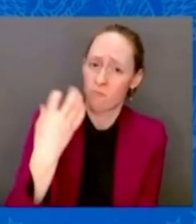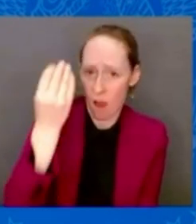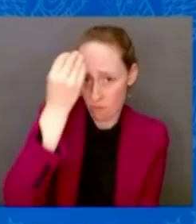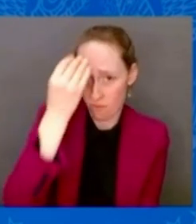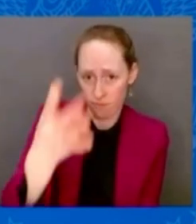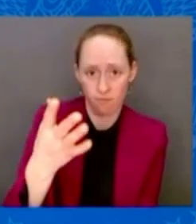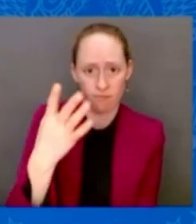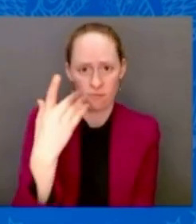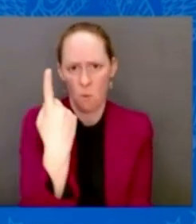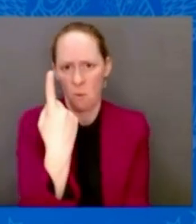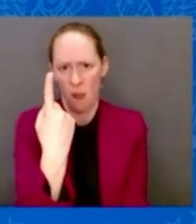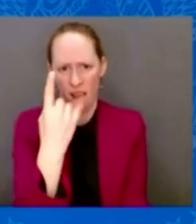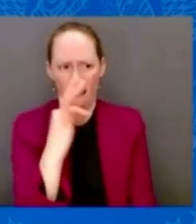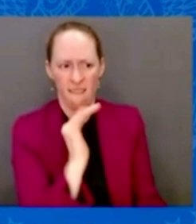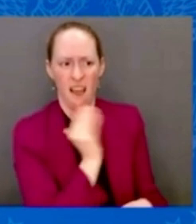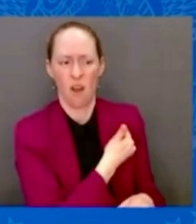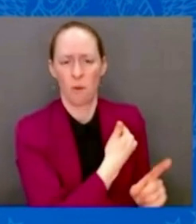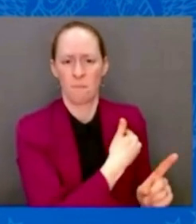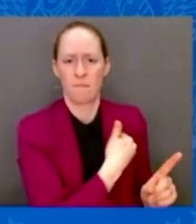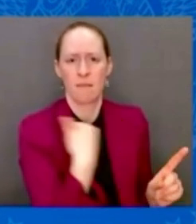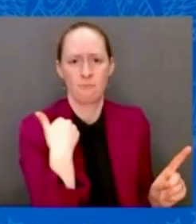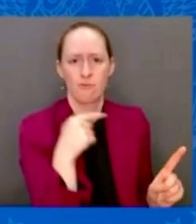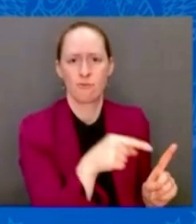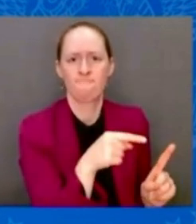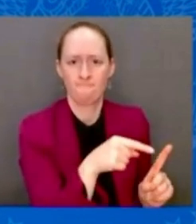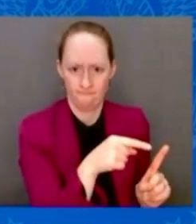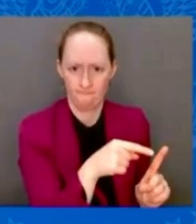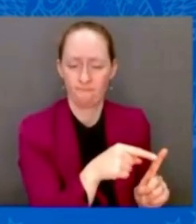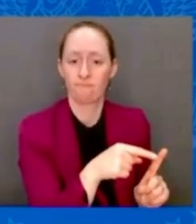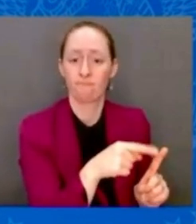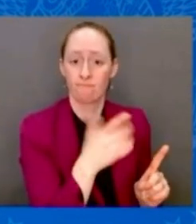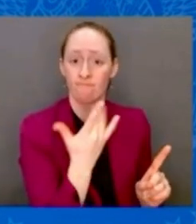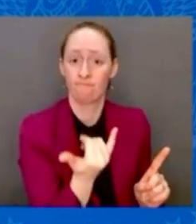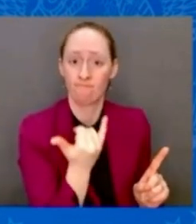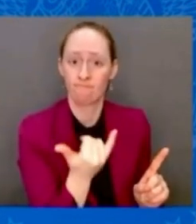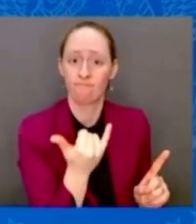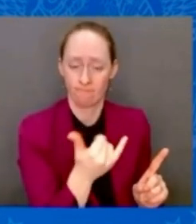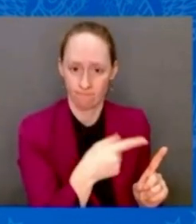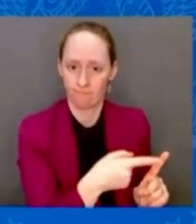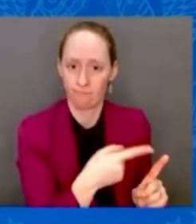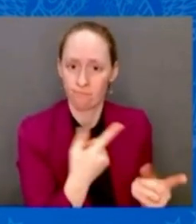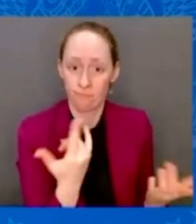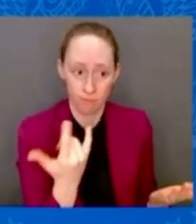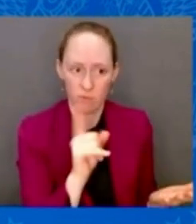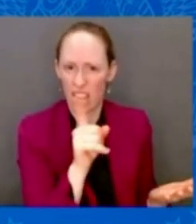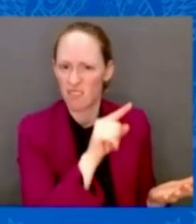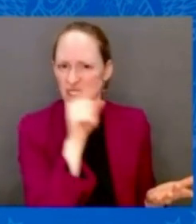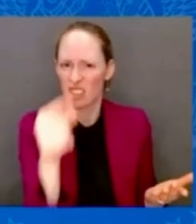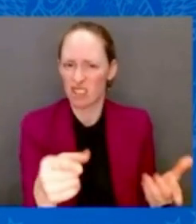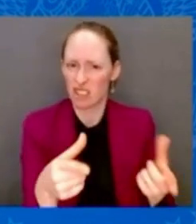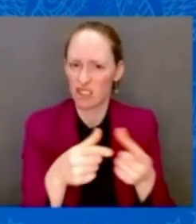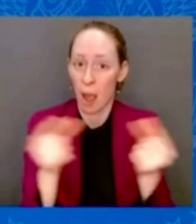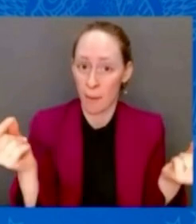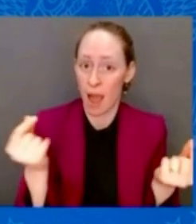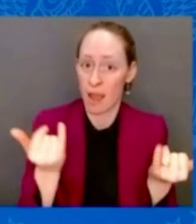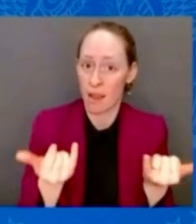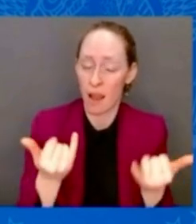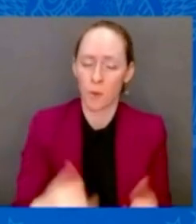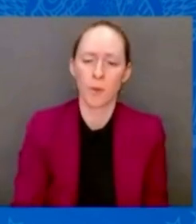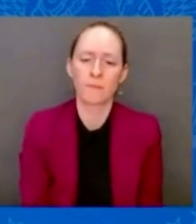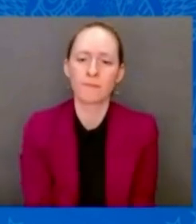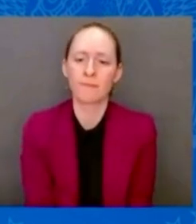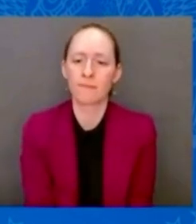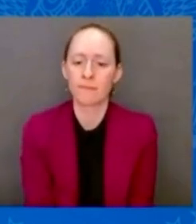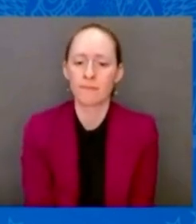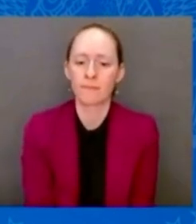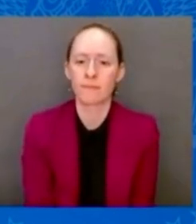up in the politics in Japan, and we thank you for personally trying to help the Alconis family. We know that you're doing everything you can.